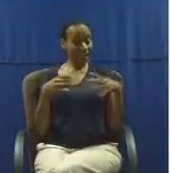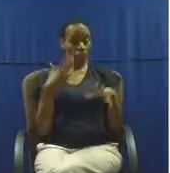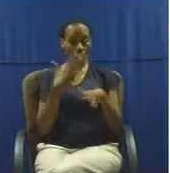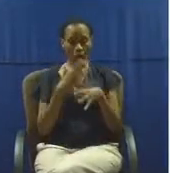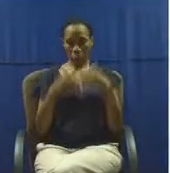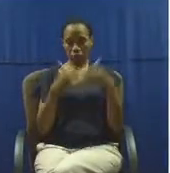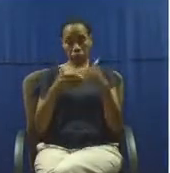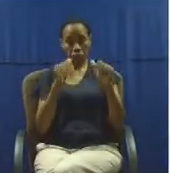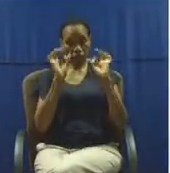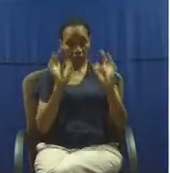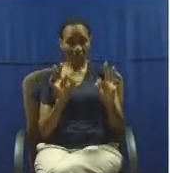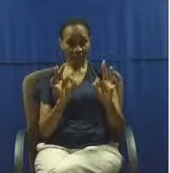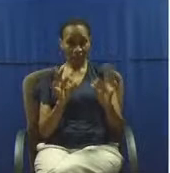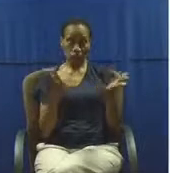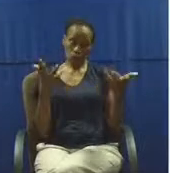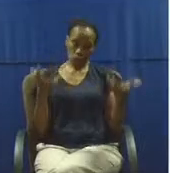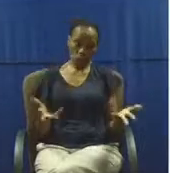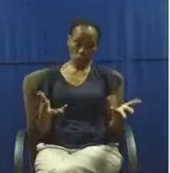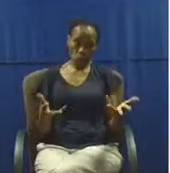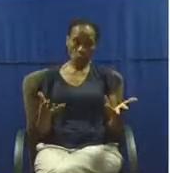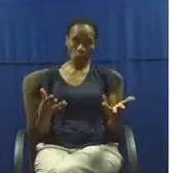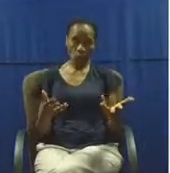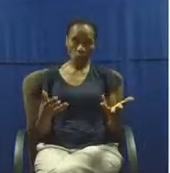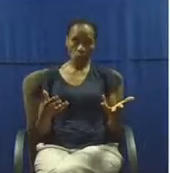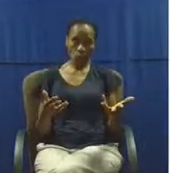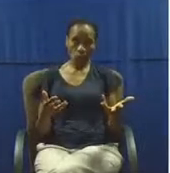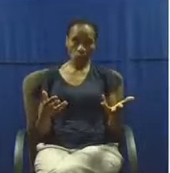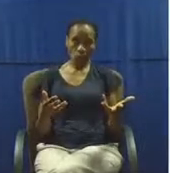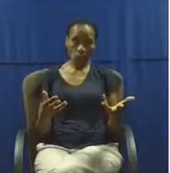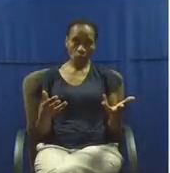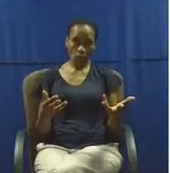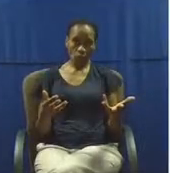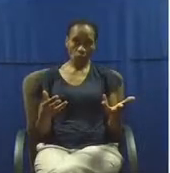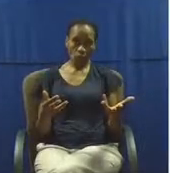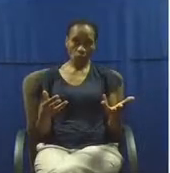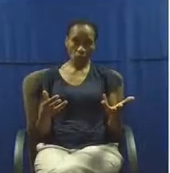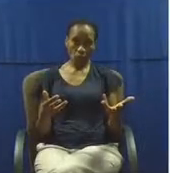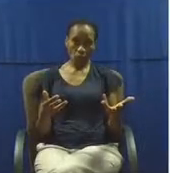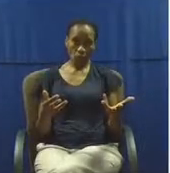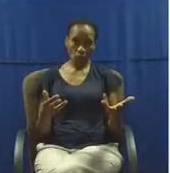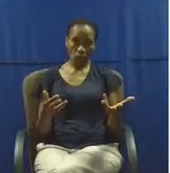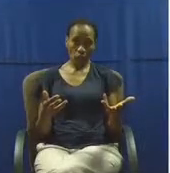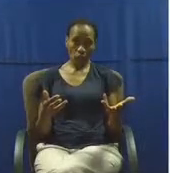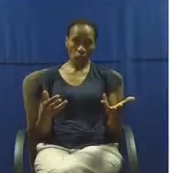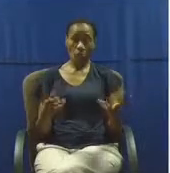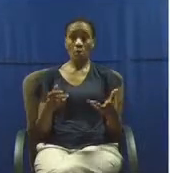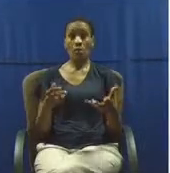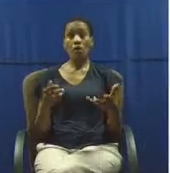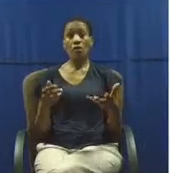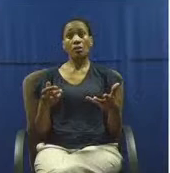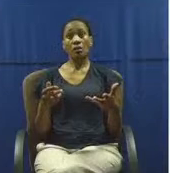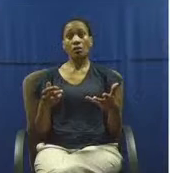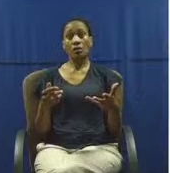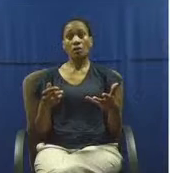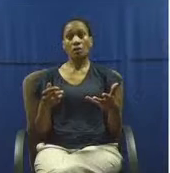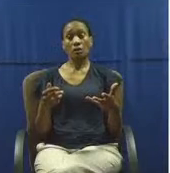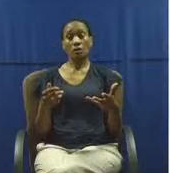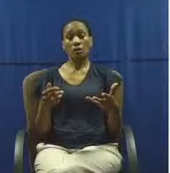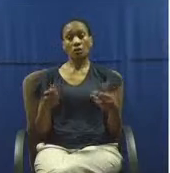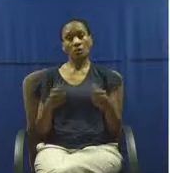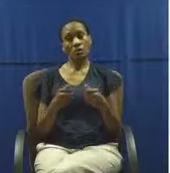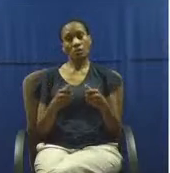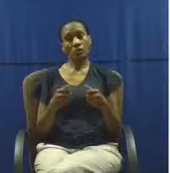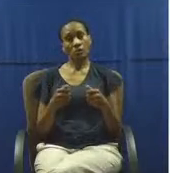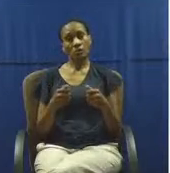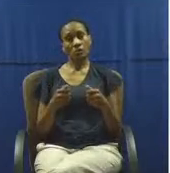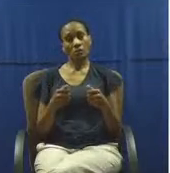under this system or this structure that we've talked about, it will be much better placed to